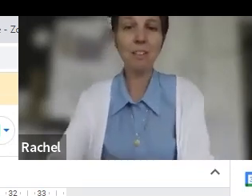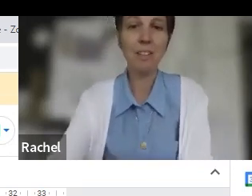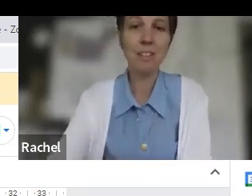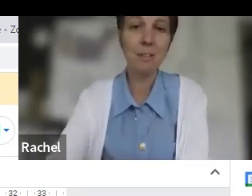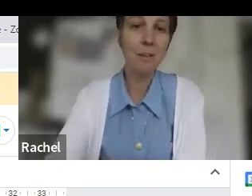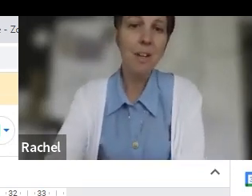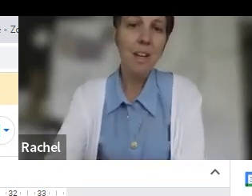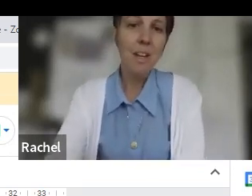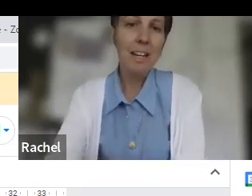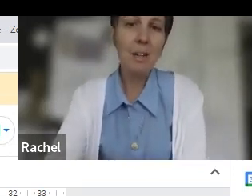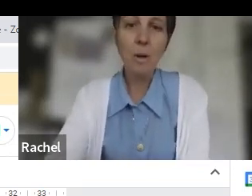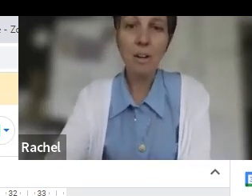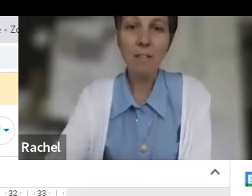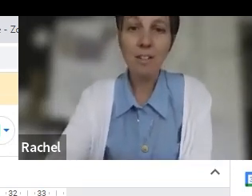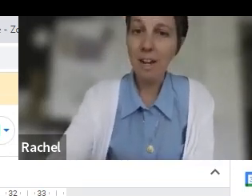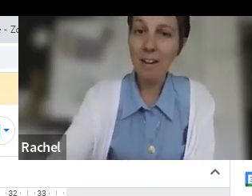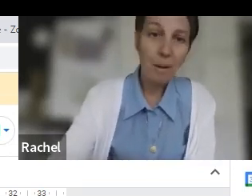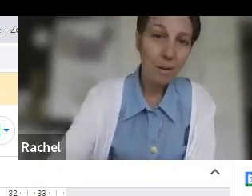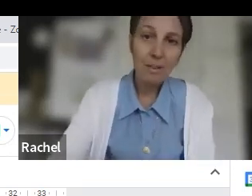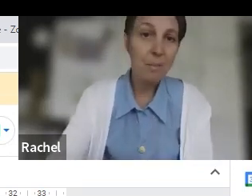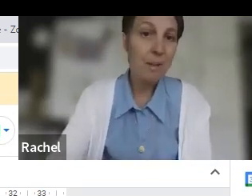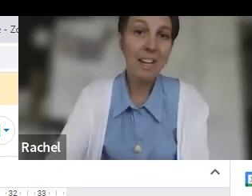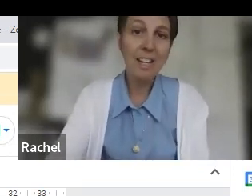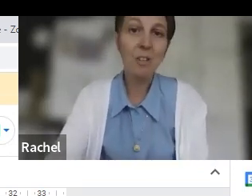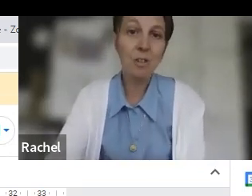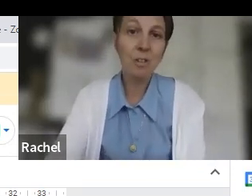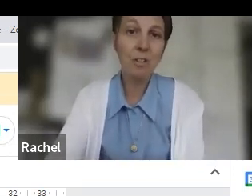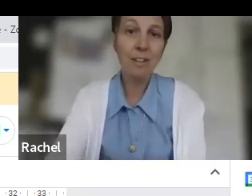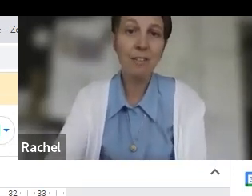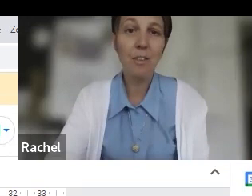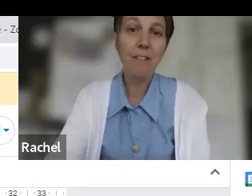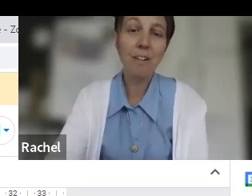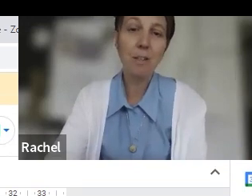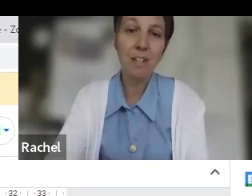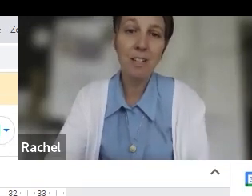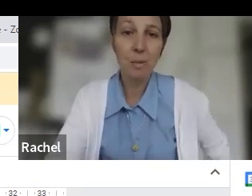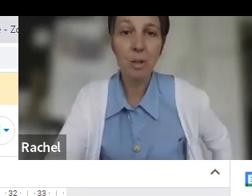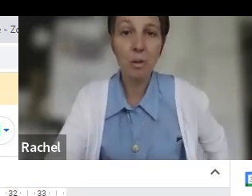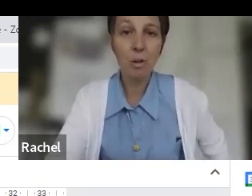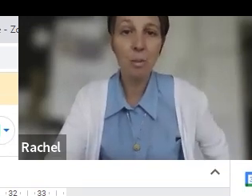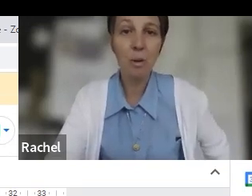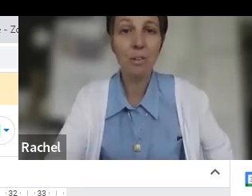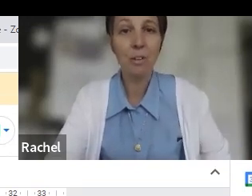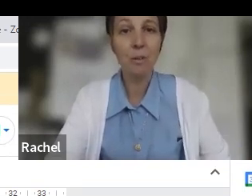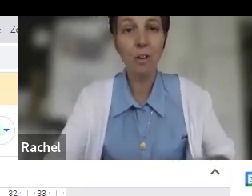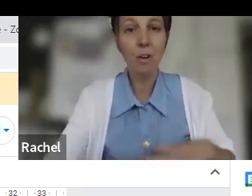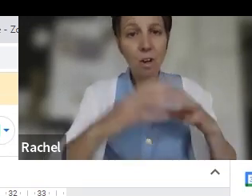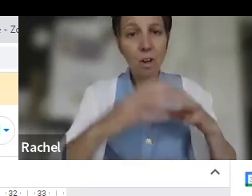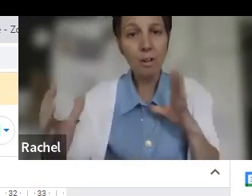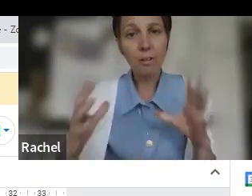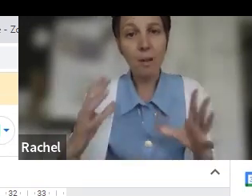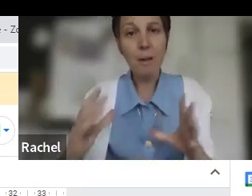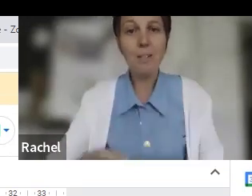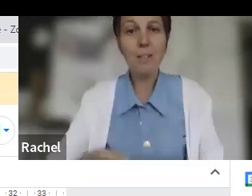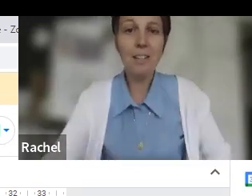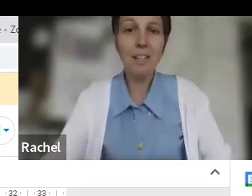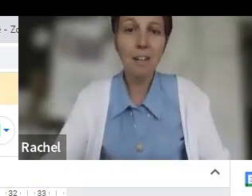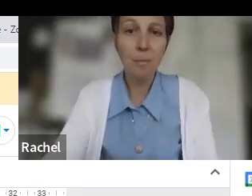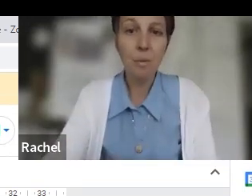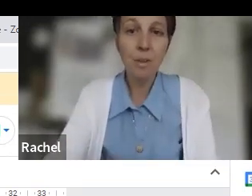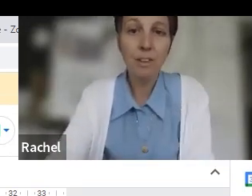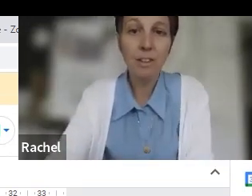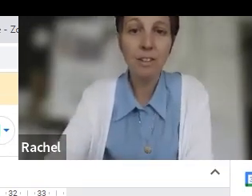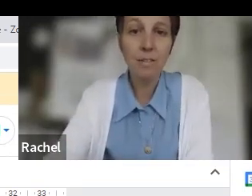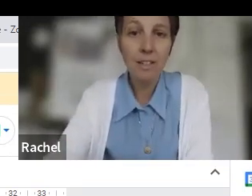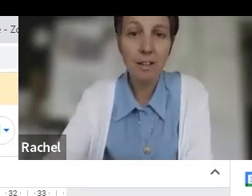well, to look into any queries that we have about the medication also, and they've got their expertise that we can call upon. So we've got a real